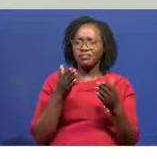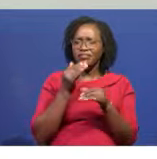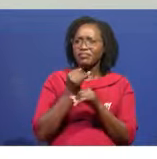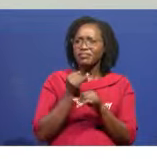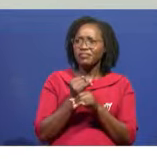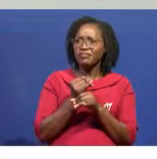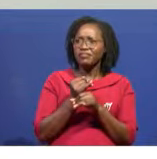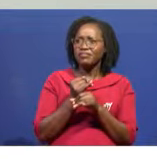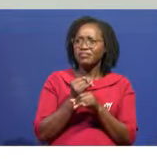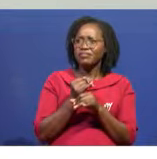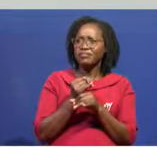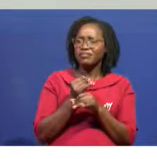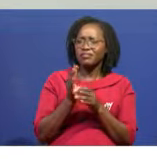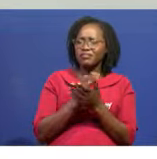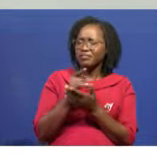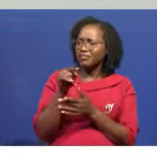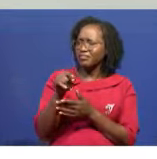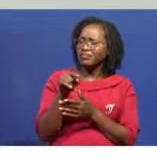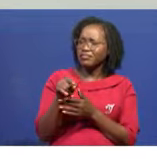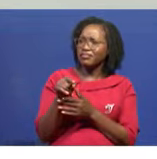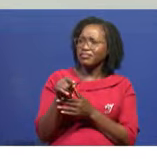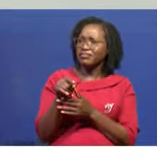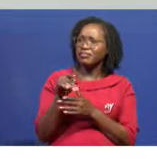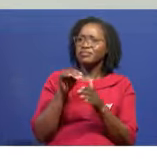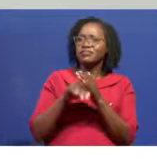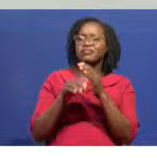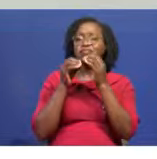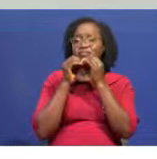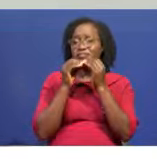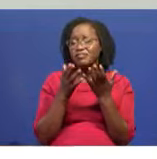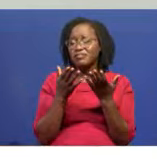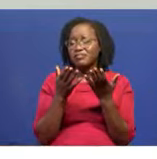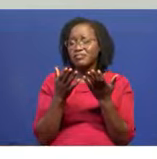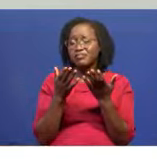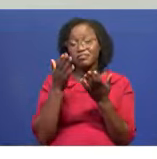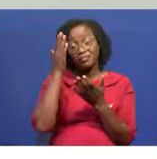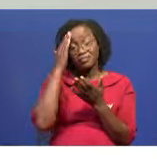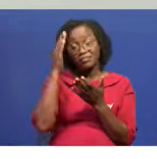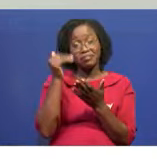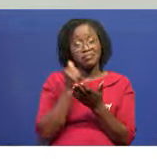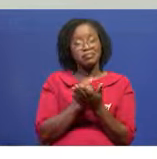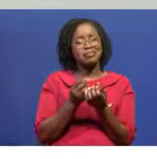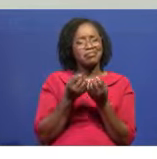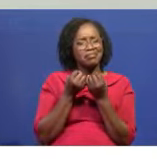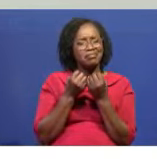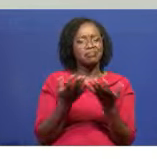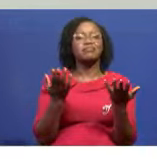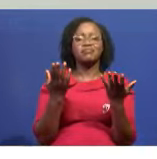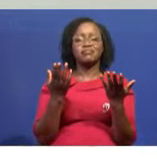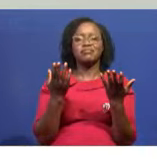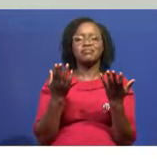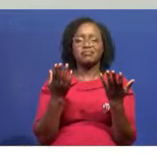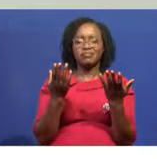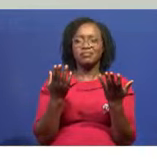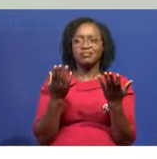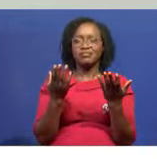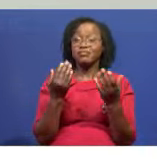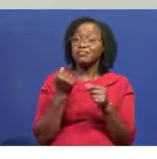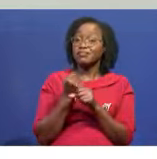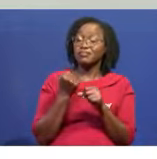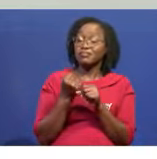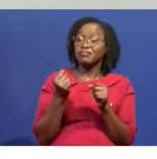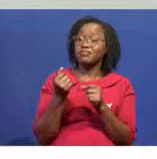opportunity with this particular sector when it comes to access to information? You do know the unemployment has been a major issue. And given that you're dealing